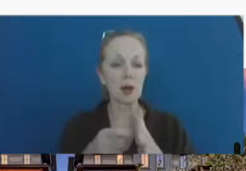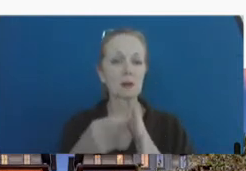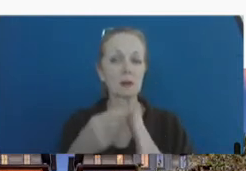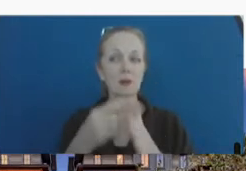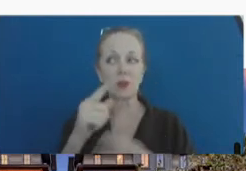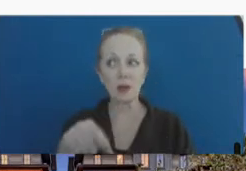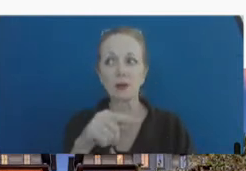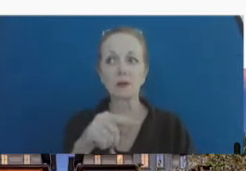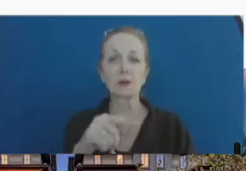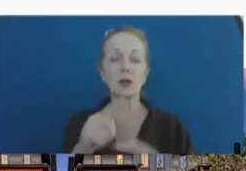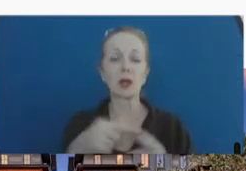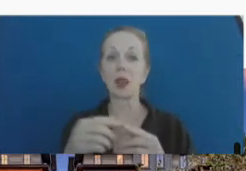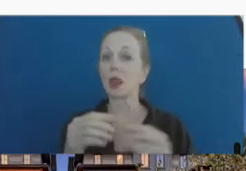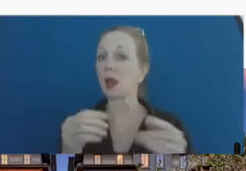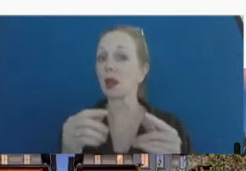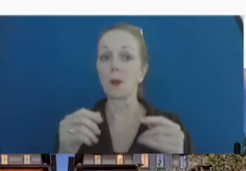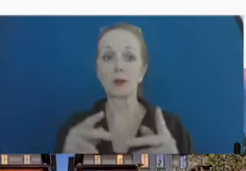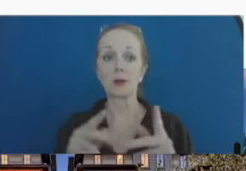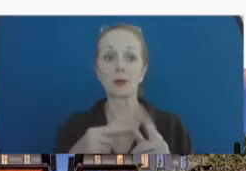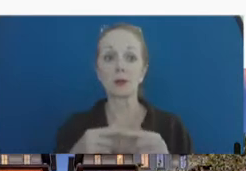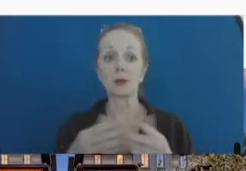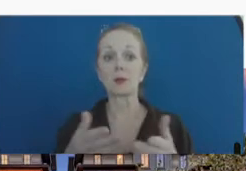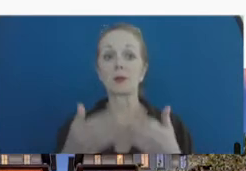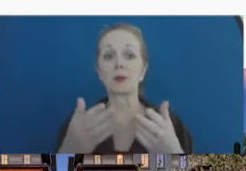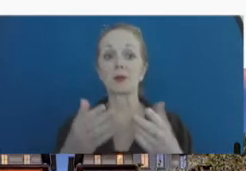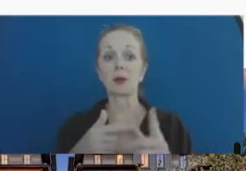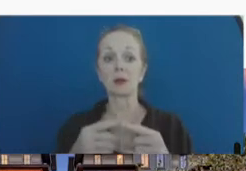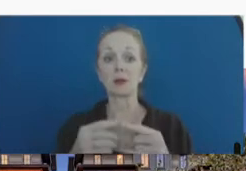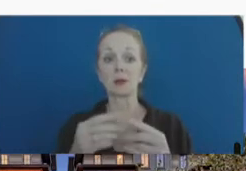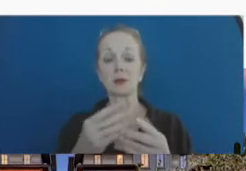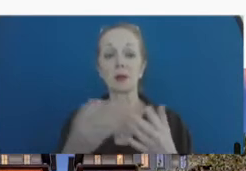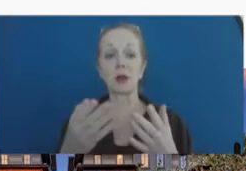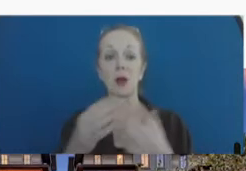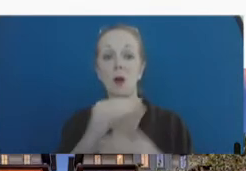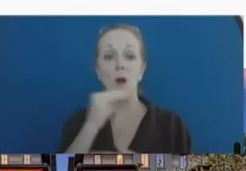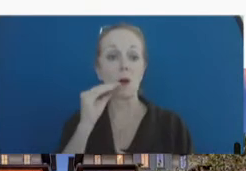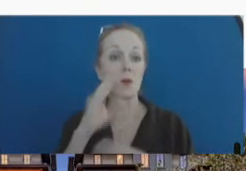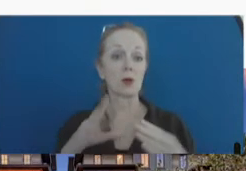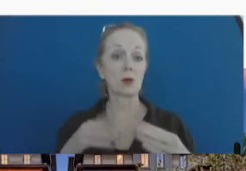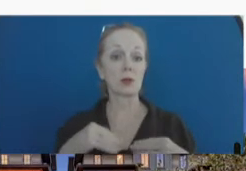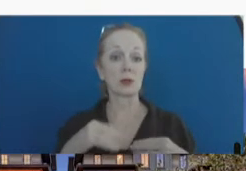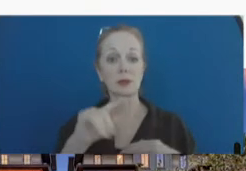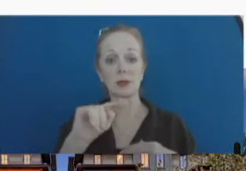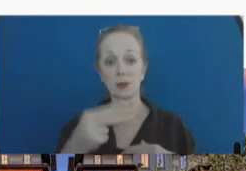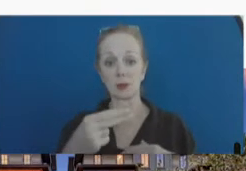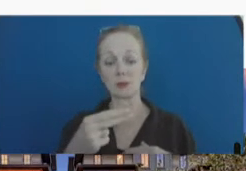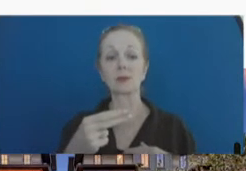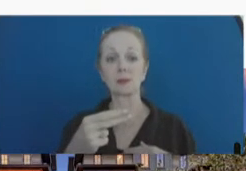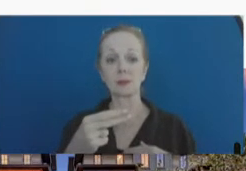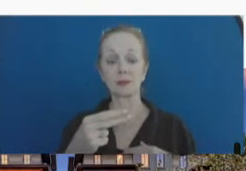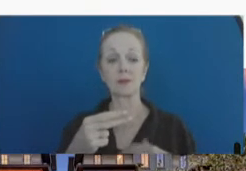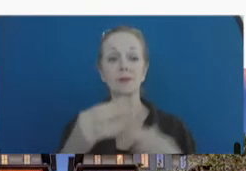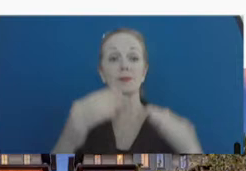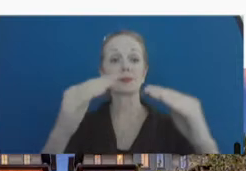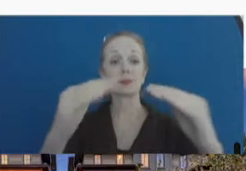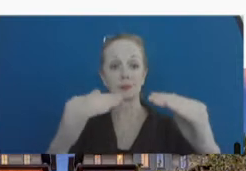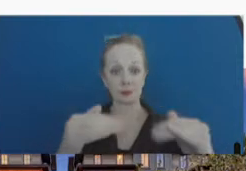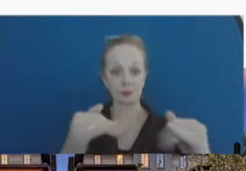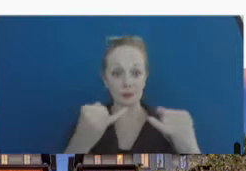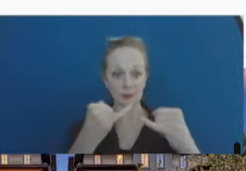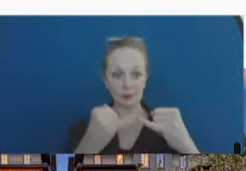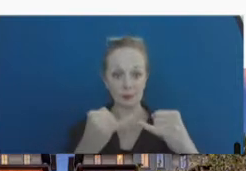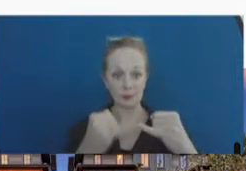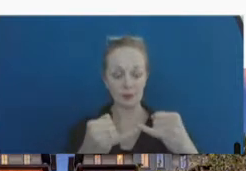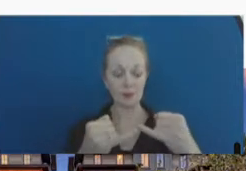There's a lot of opportunity to provide additional home ownership through a townhome. And then lastly, we